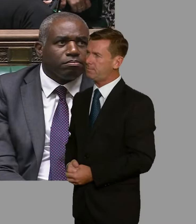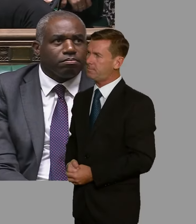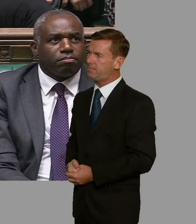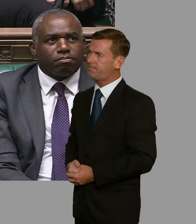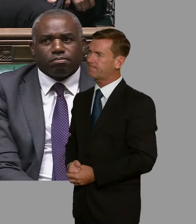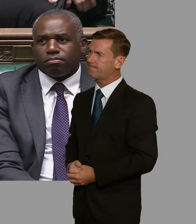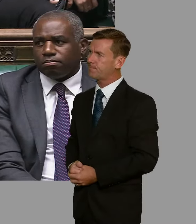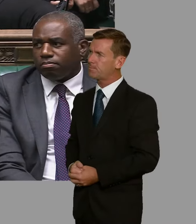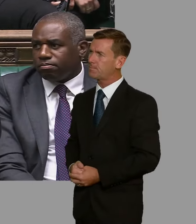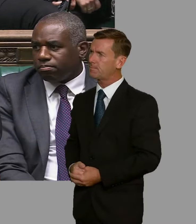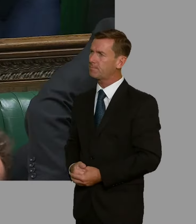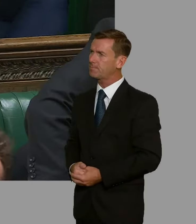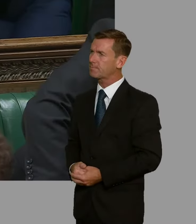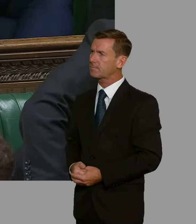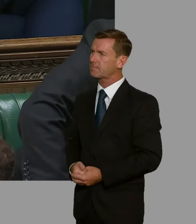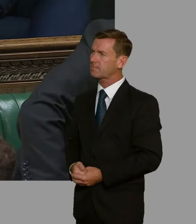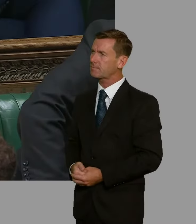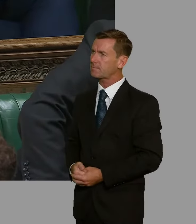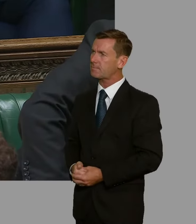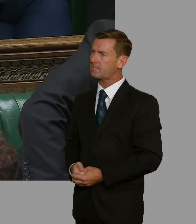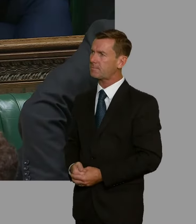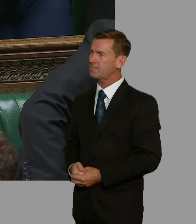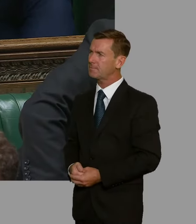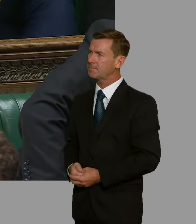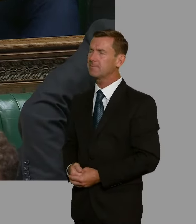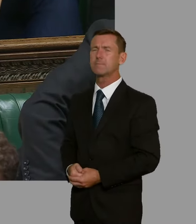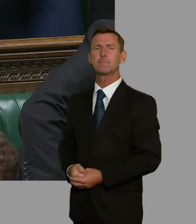Can I welcome her to her place?